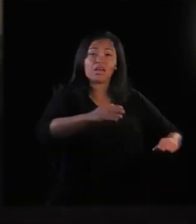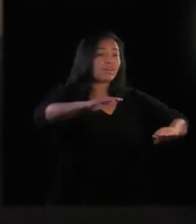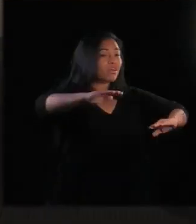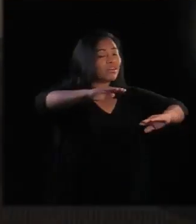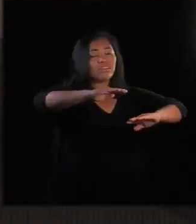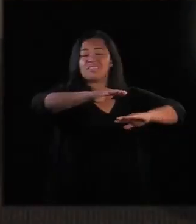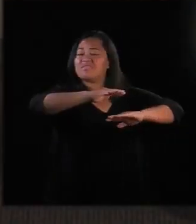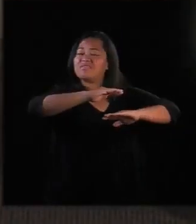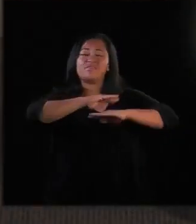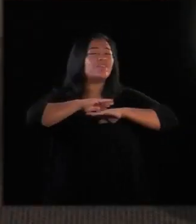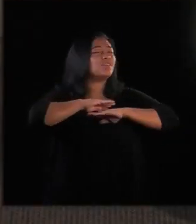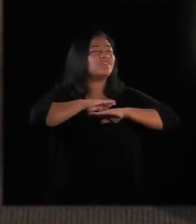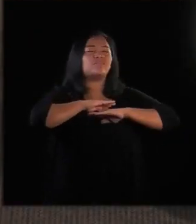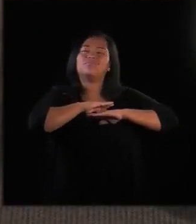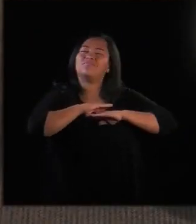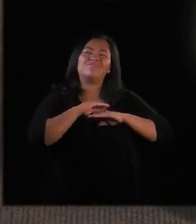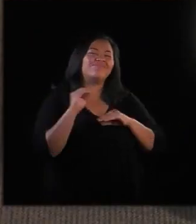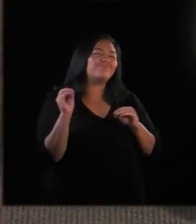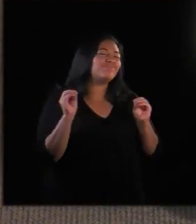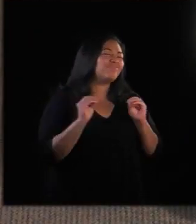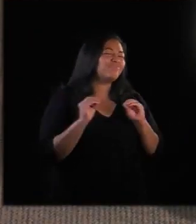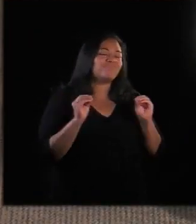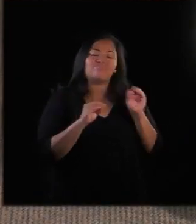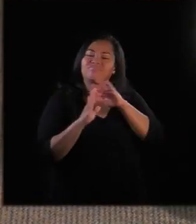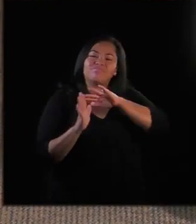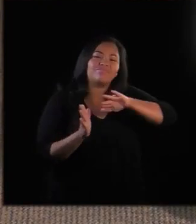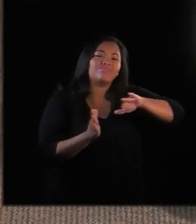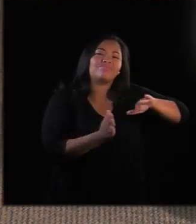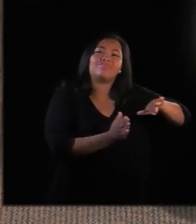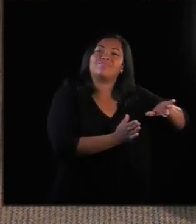but it couldn't fill me.